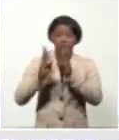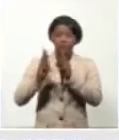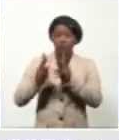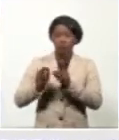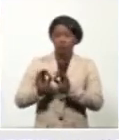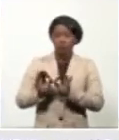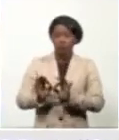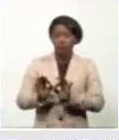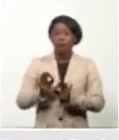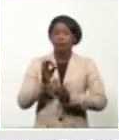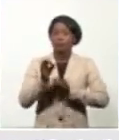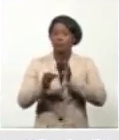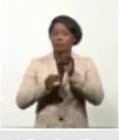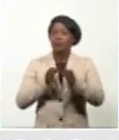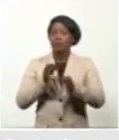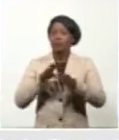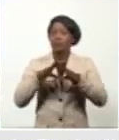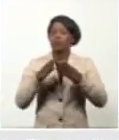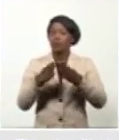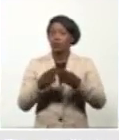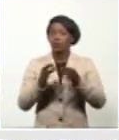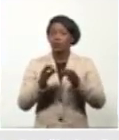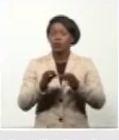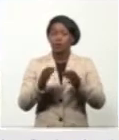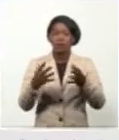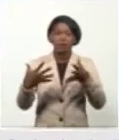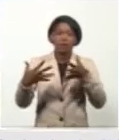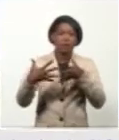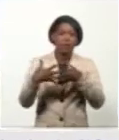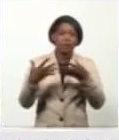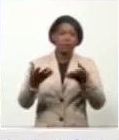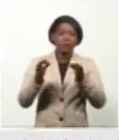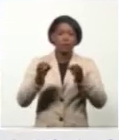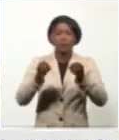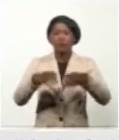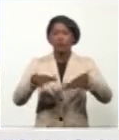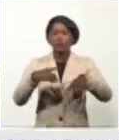If we relate this to the situation in the Americas,